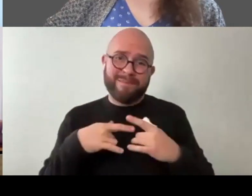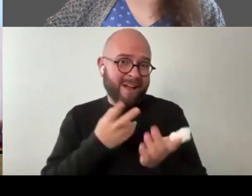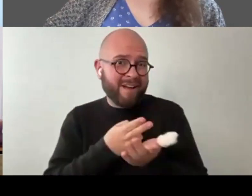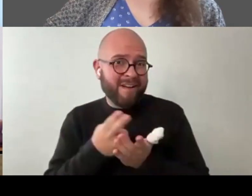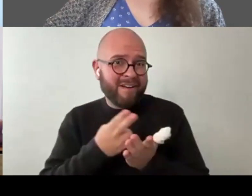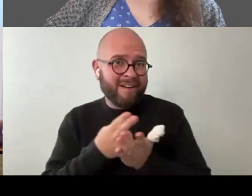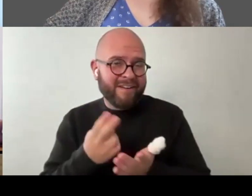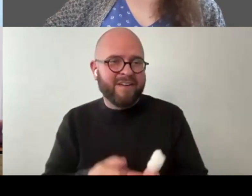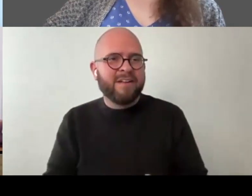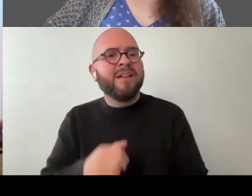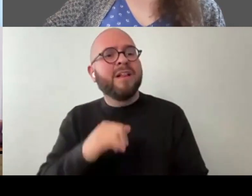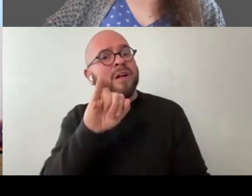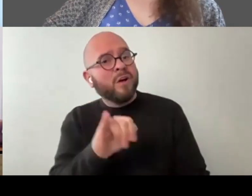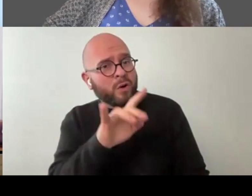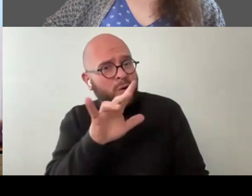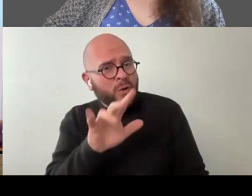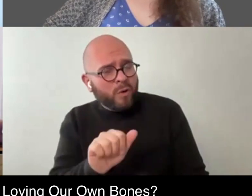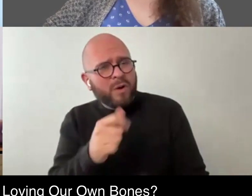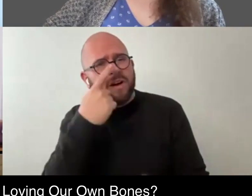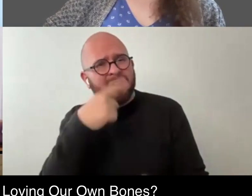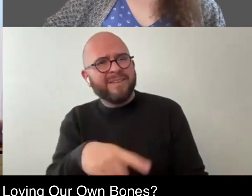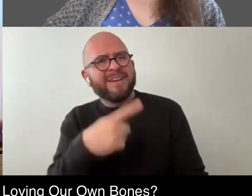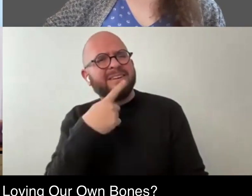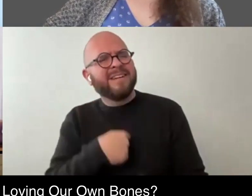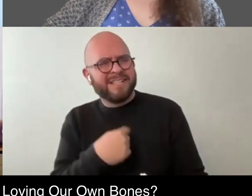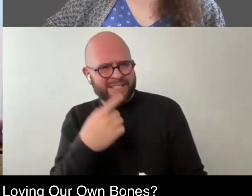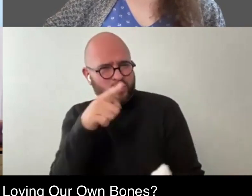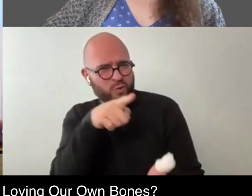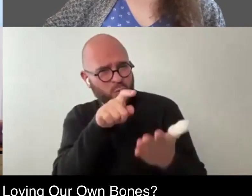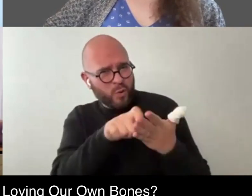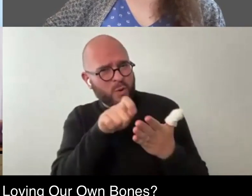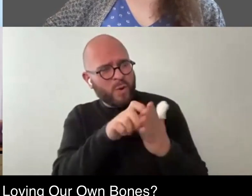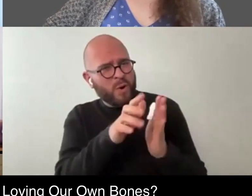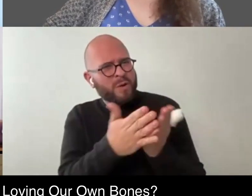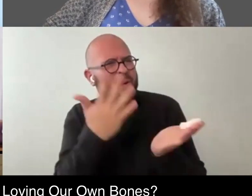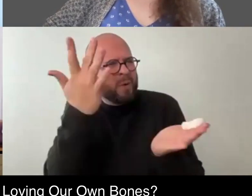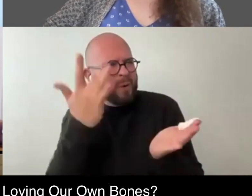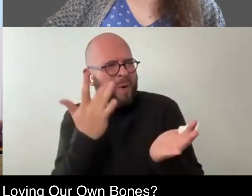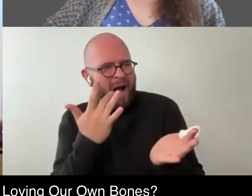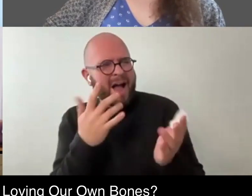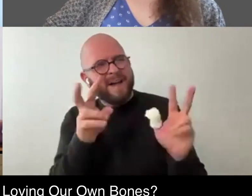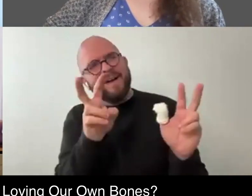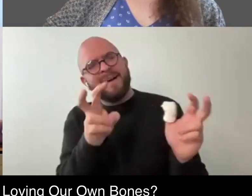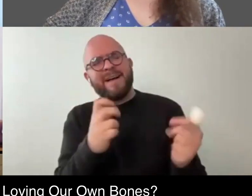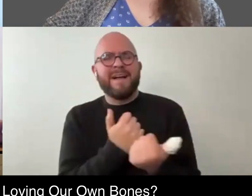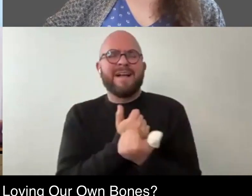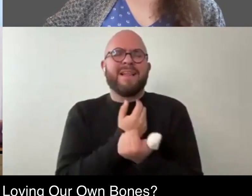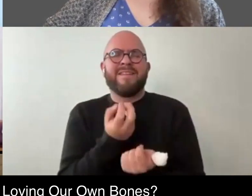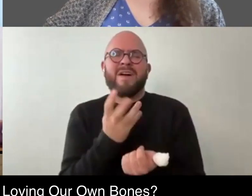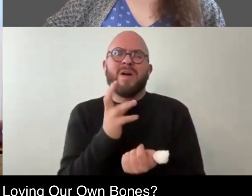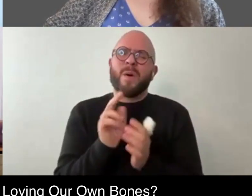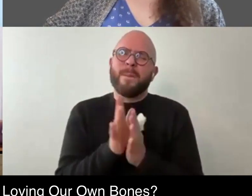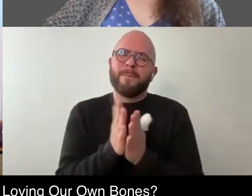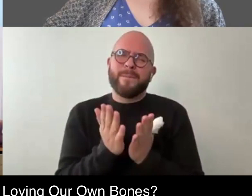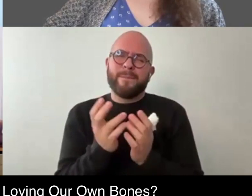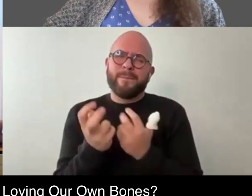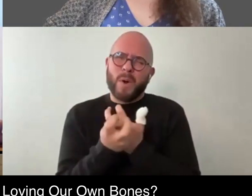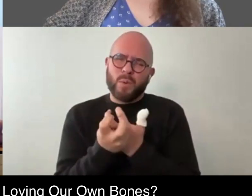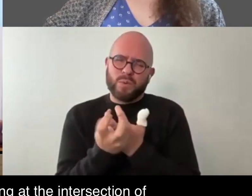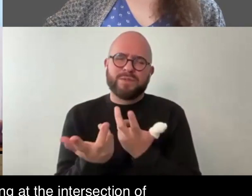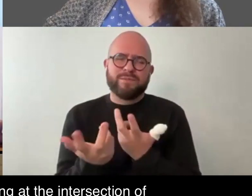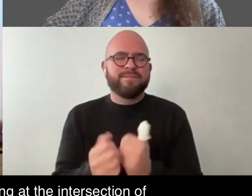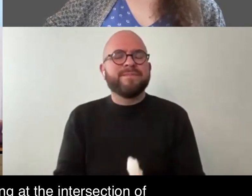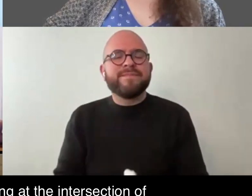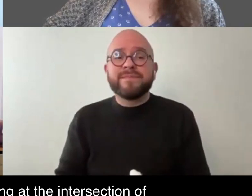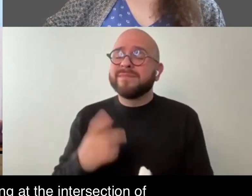Julia, tell us why you wrote the book. Why did you write Loving Our Own Bones? I mean, you know, Shelley, I have been studying